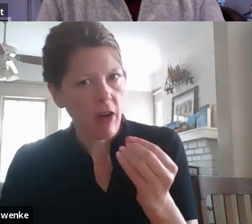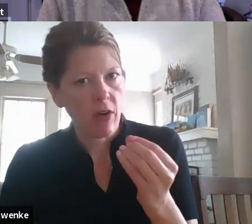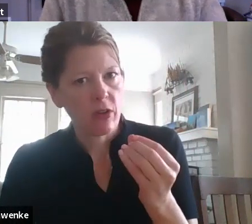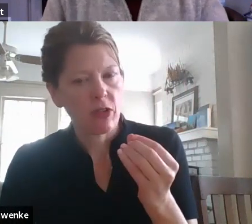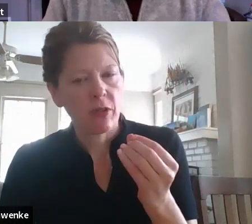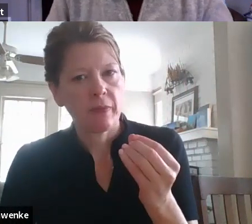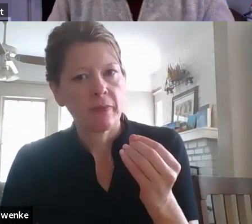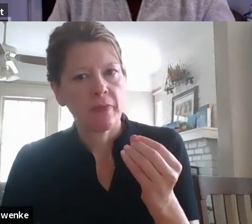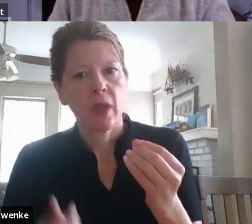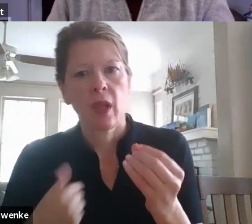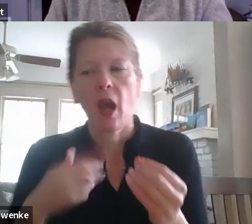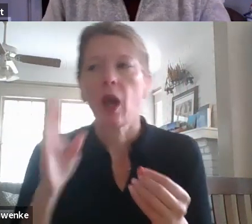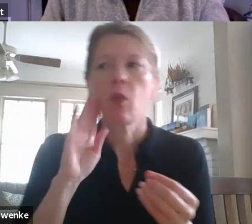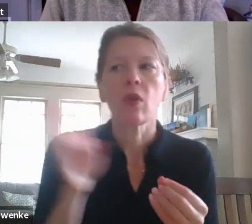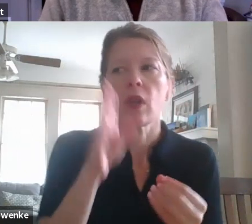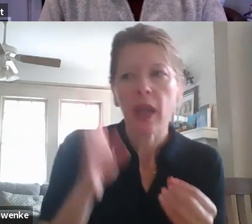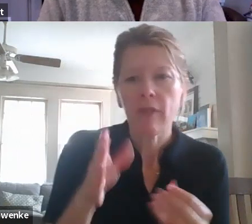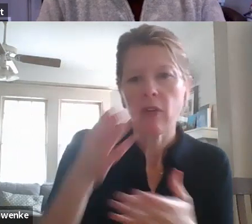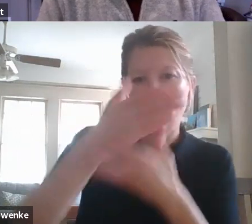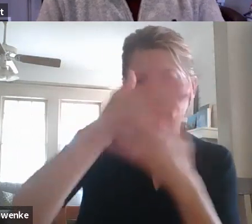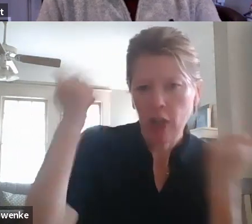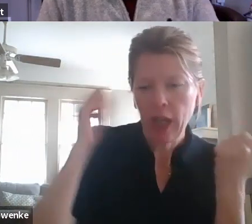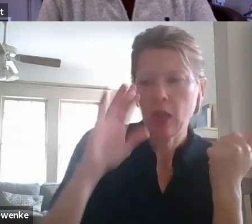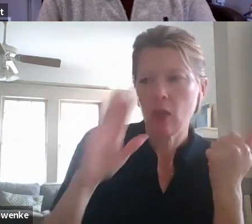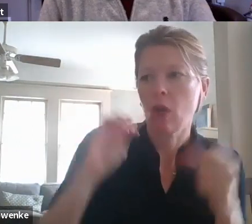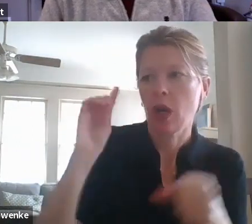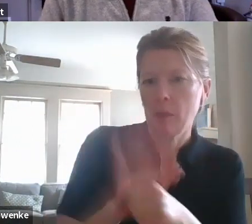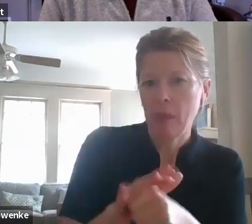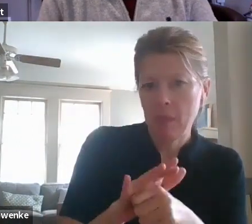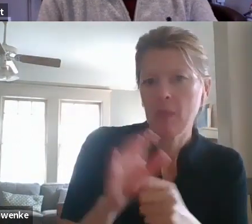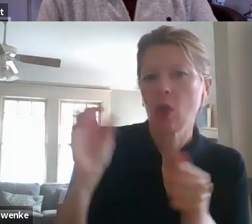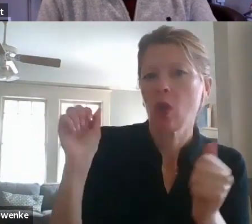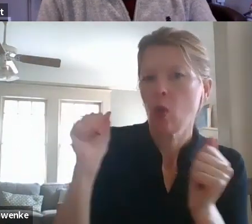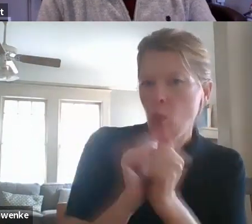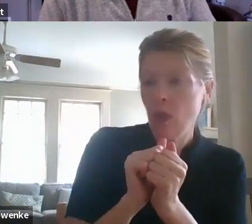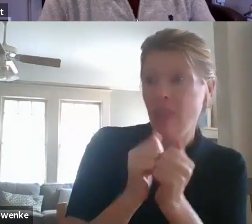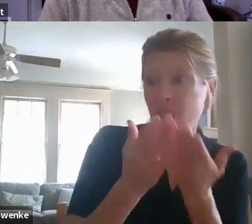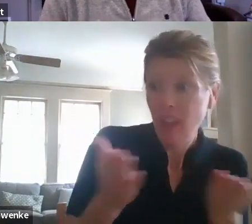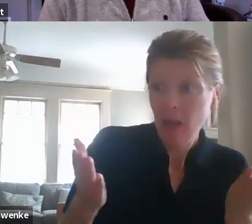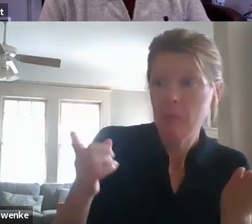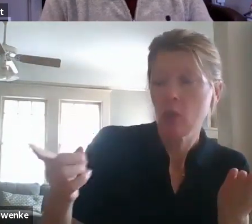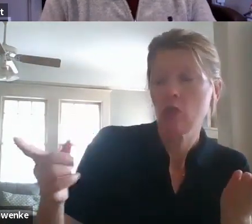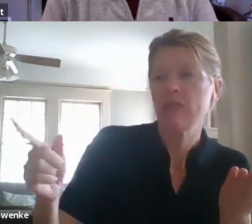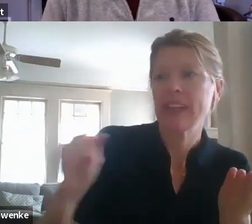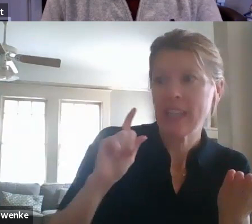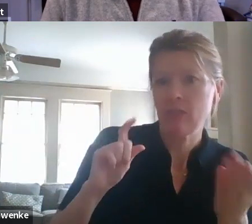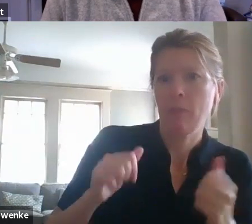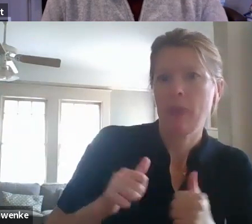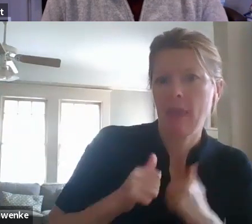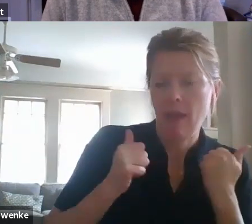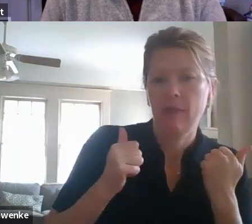I will never forget your commandments, because by them you give me life. I am